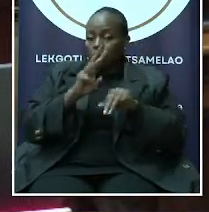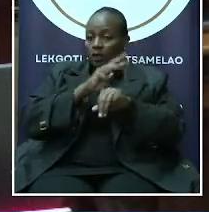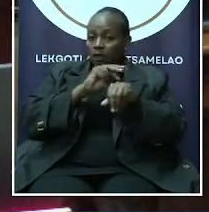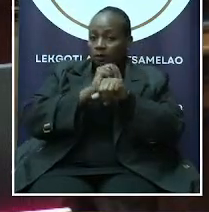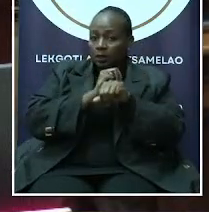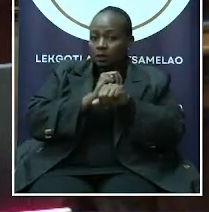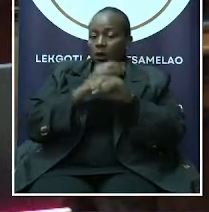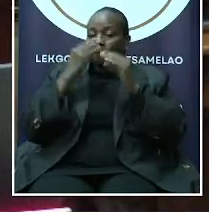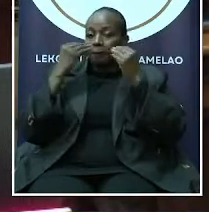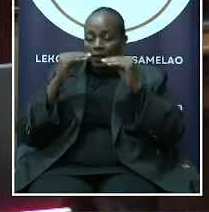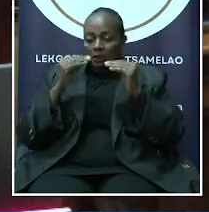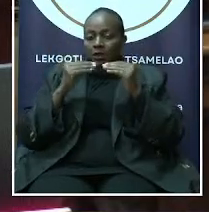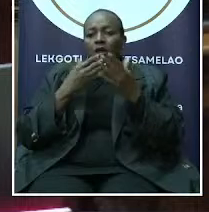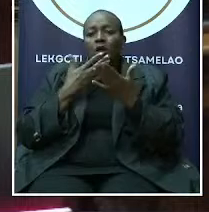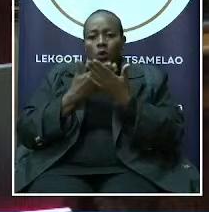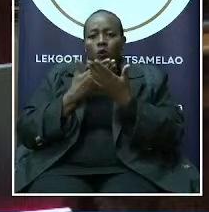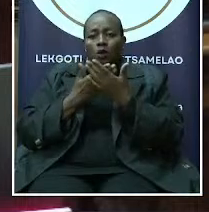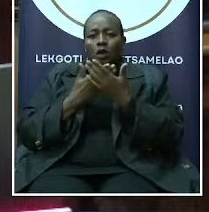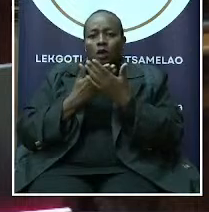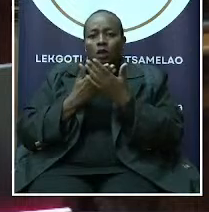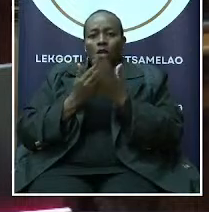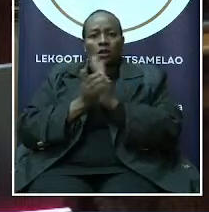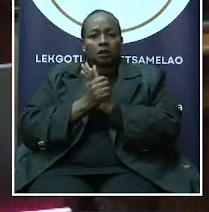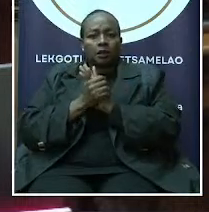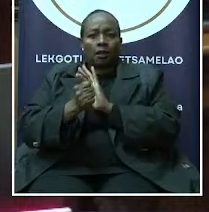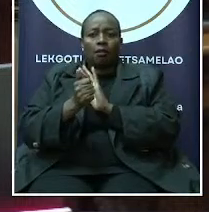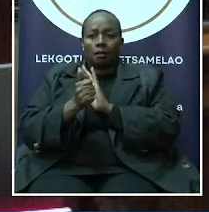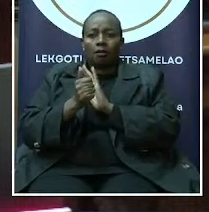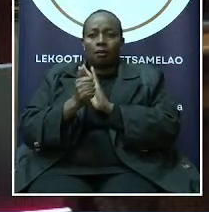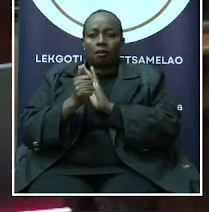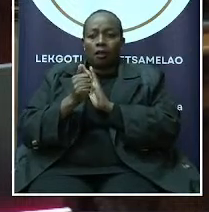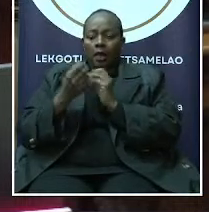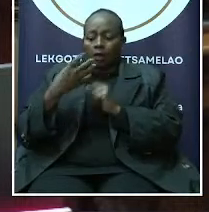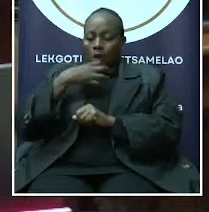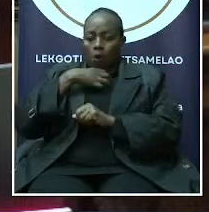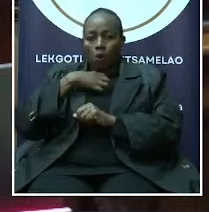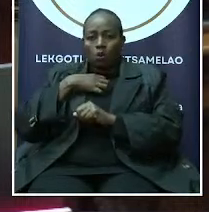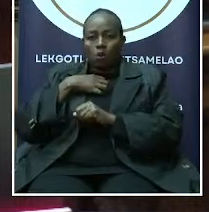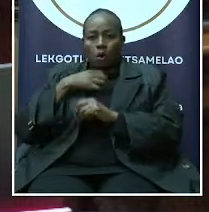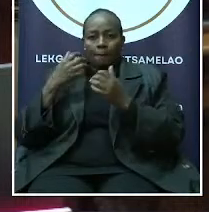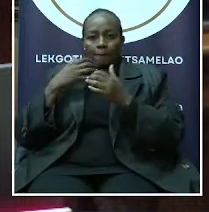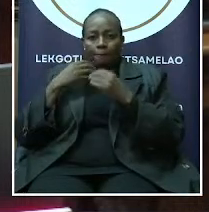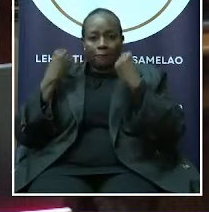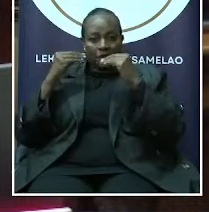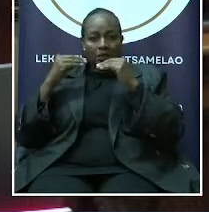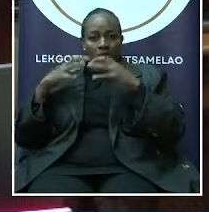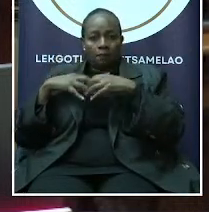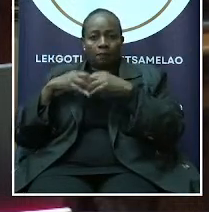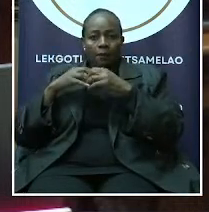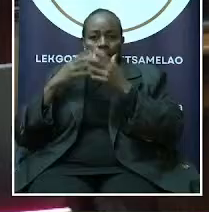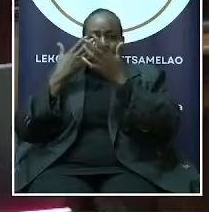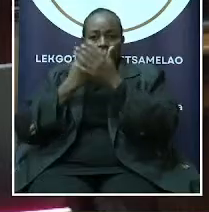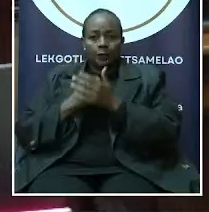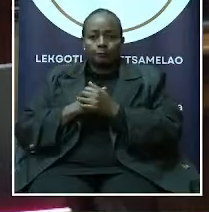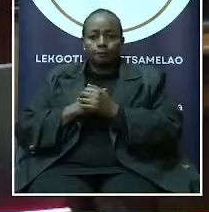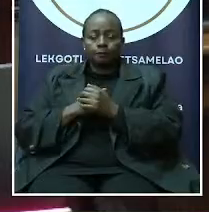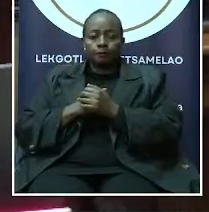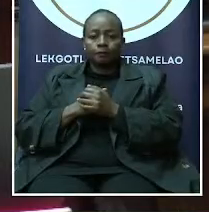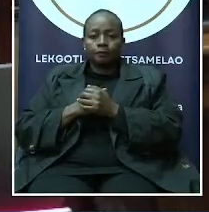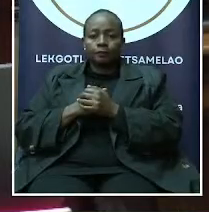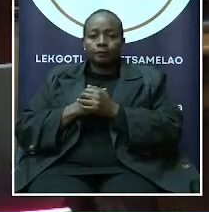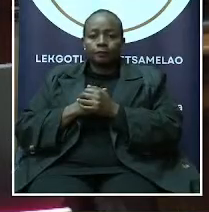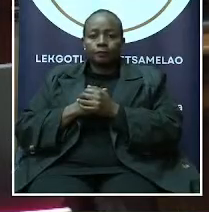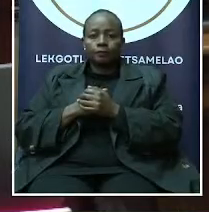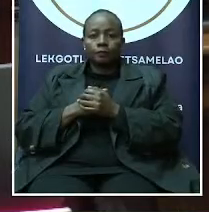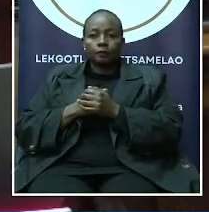business sector, you have the skill to move away and perhaps even start your own business if you so will it. The second element